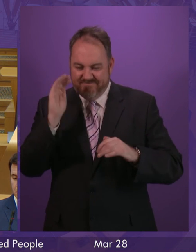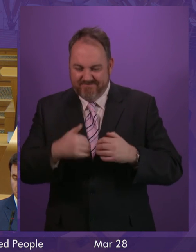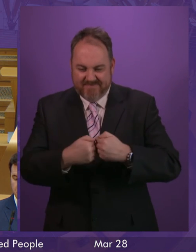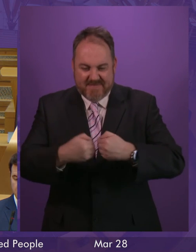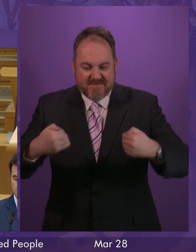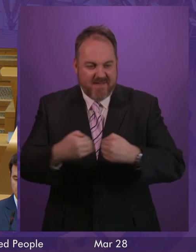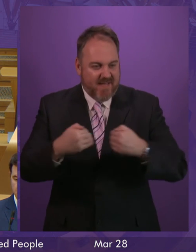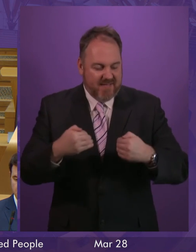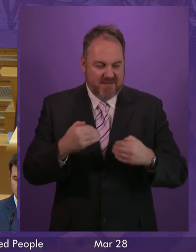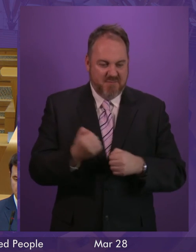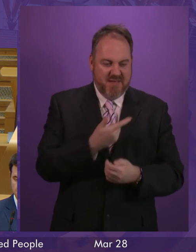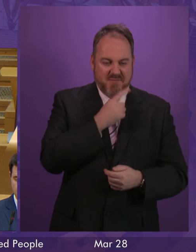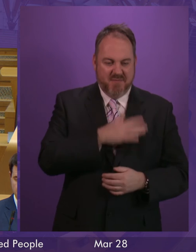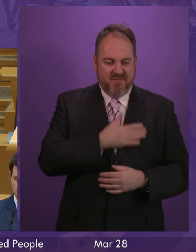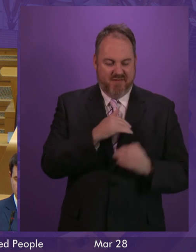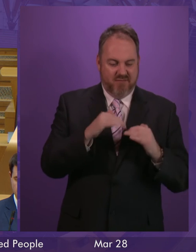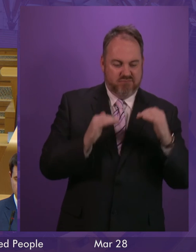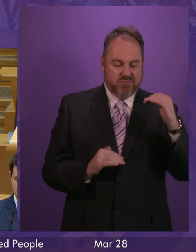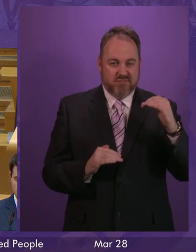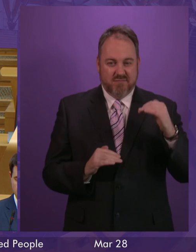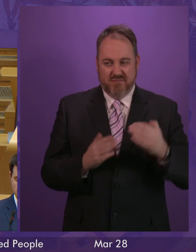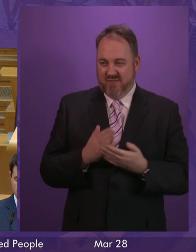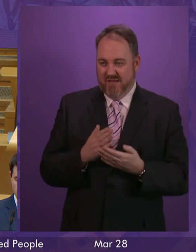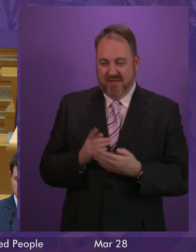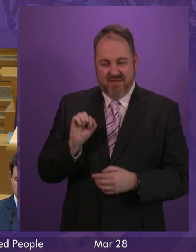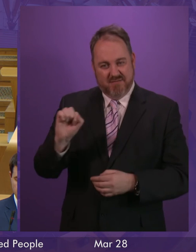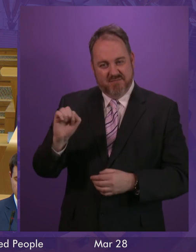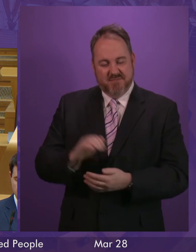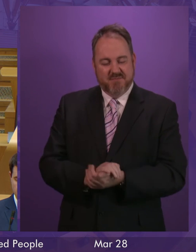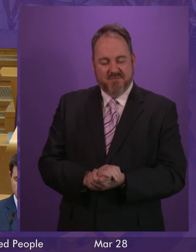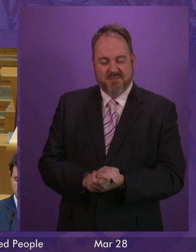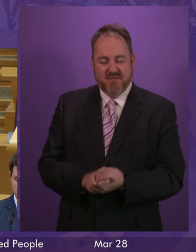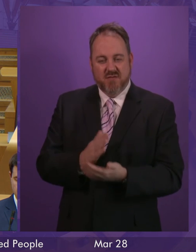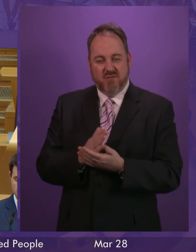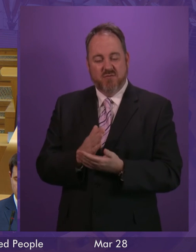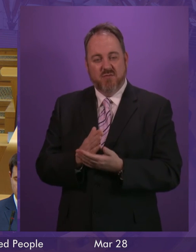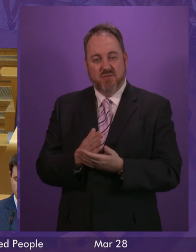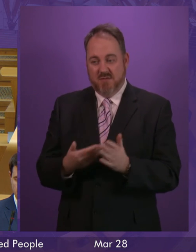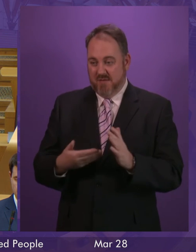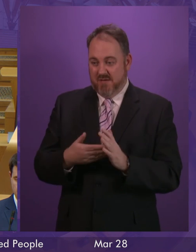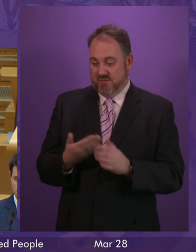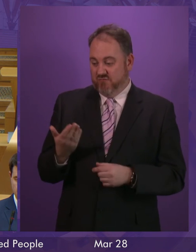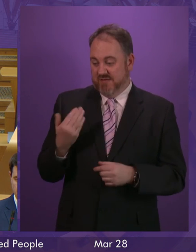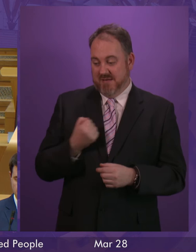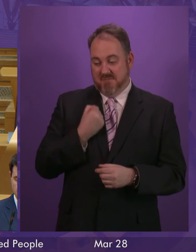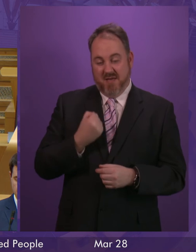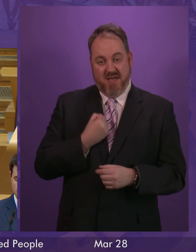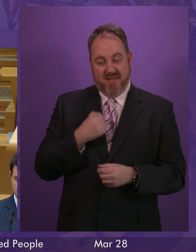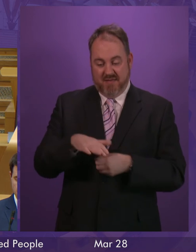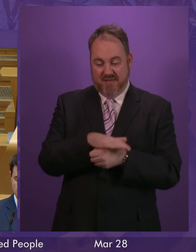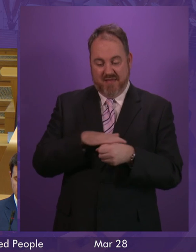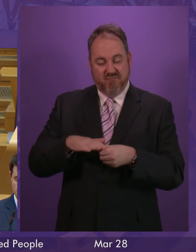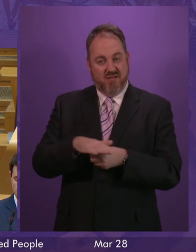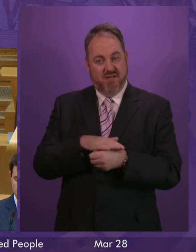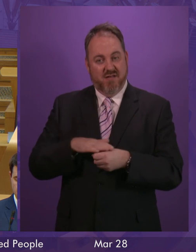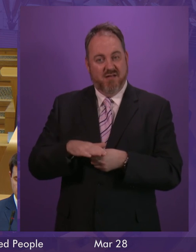also look at the decisions and policy that have been made closer to home. Just recently in my constituency, at